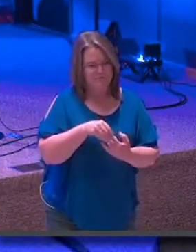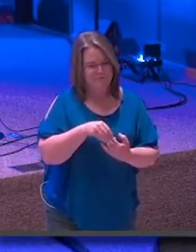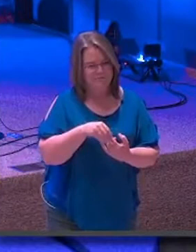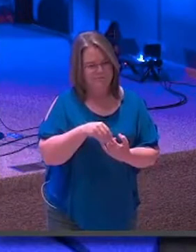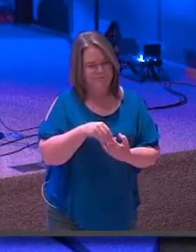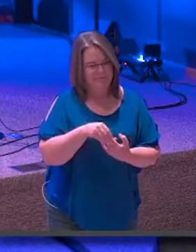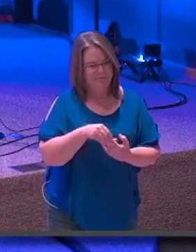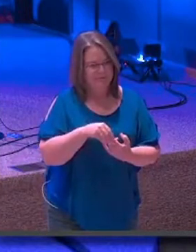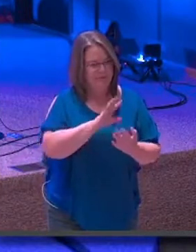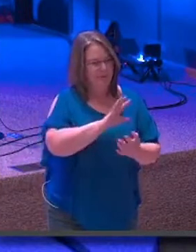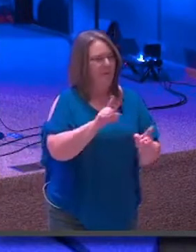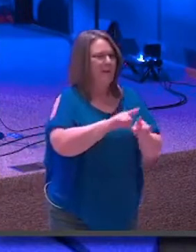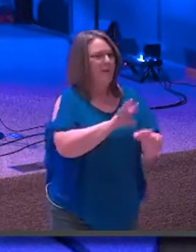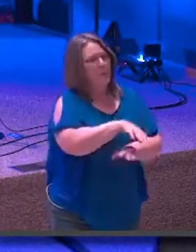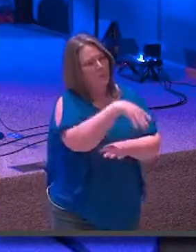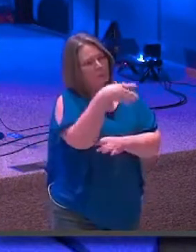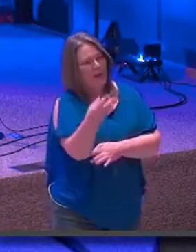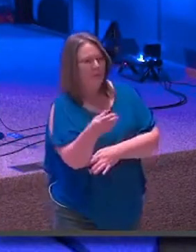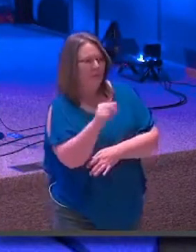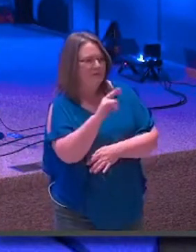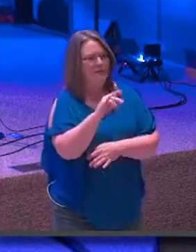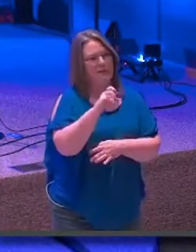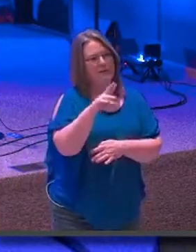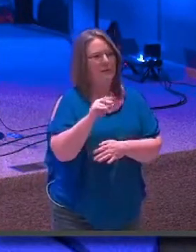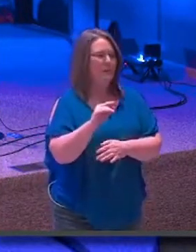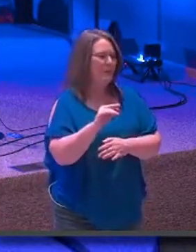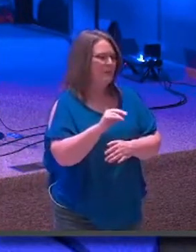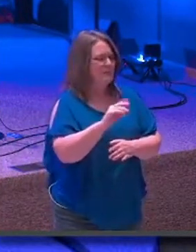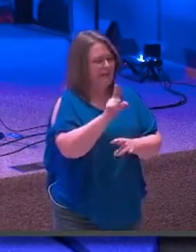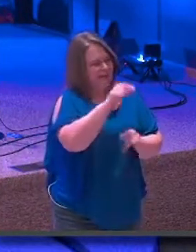Rainbows, unicorns, sunshine.